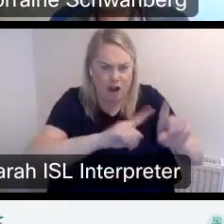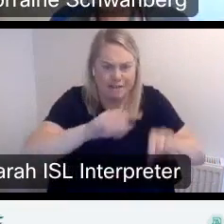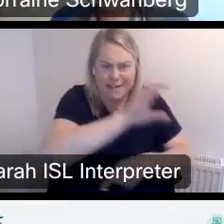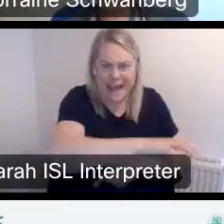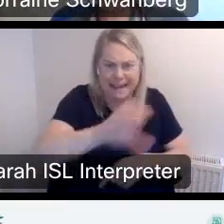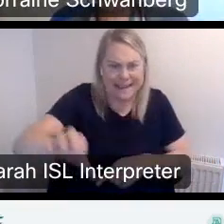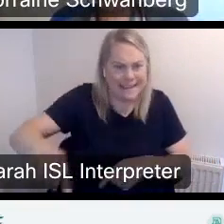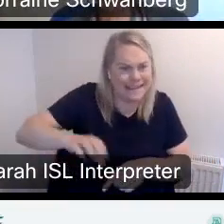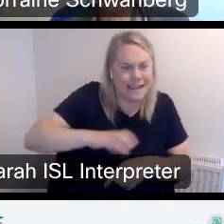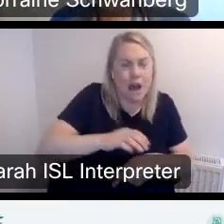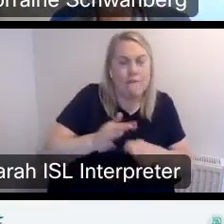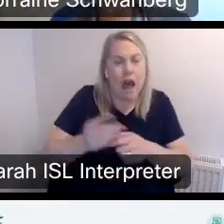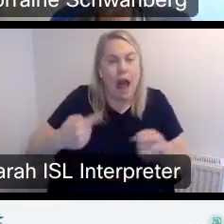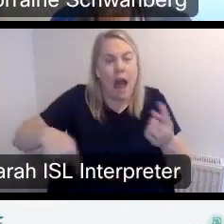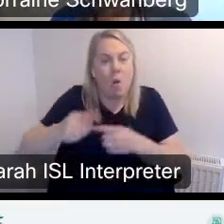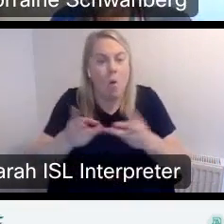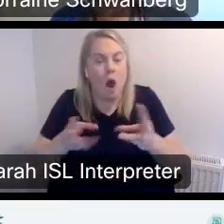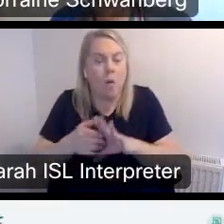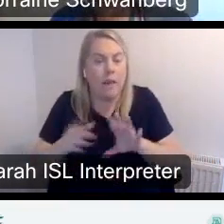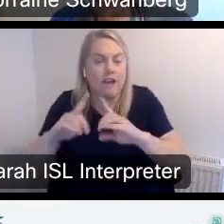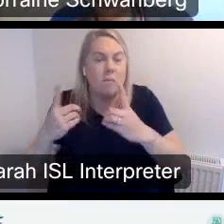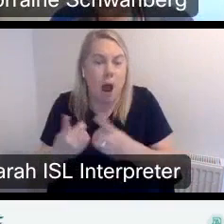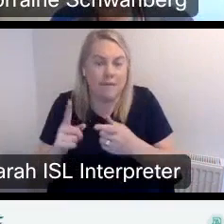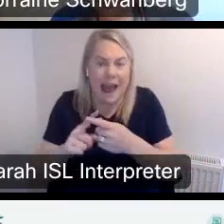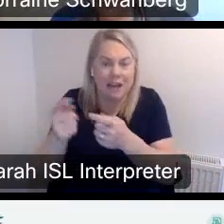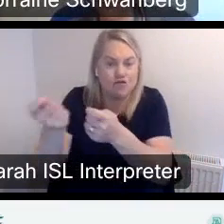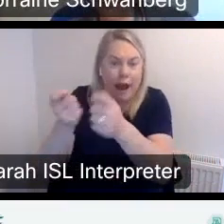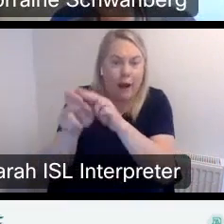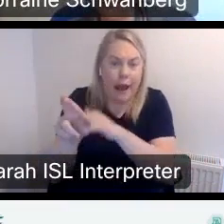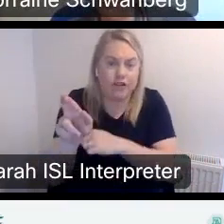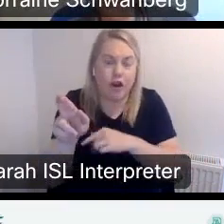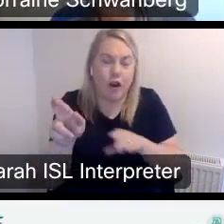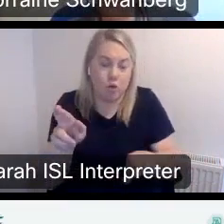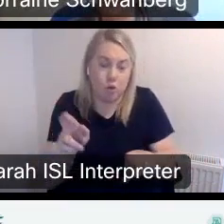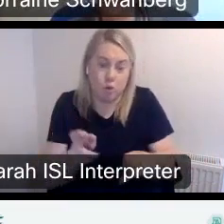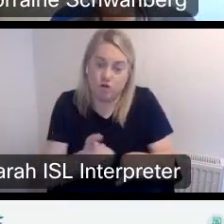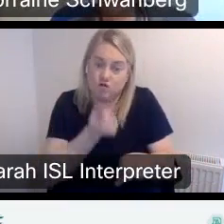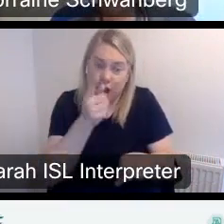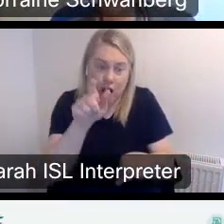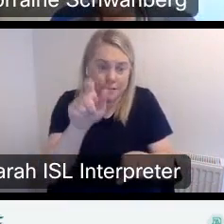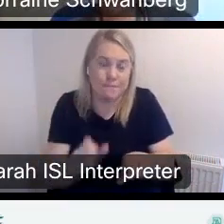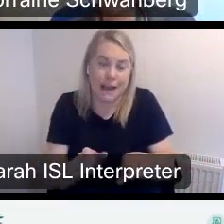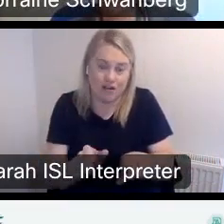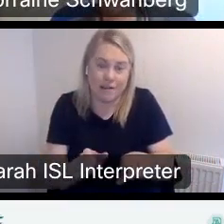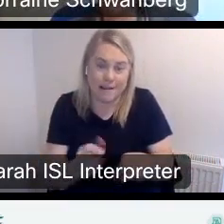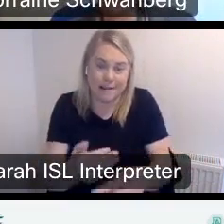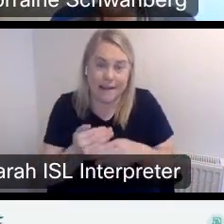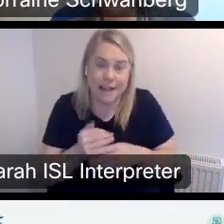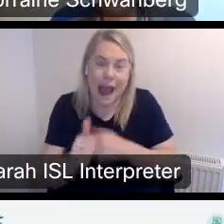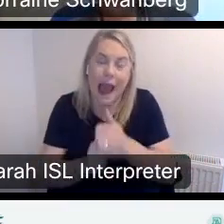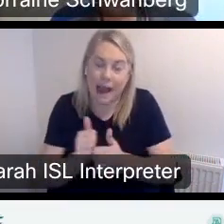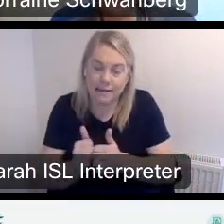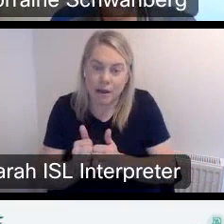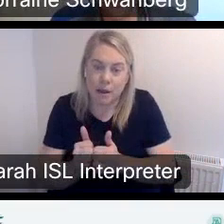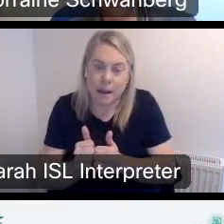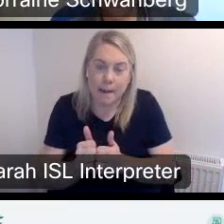and regulators, there is a consensus that to trigger the Patient Safety Act, the notifiable incident must